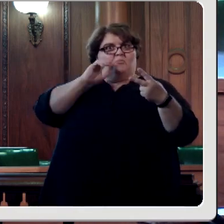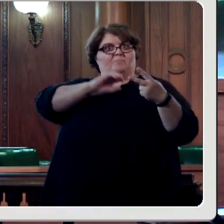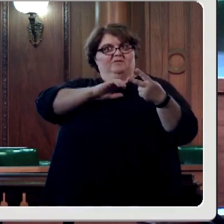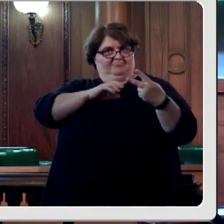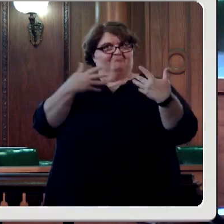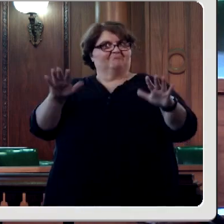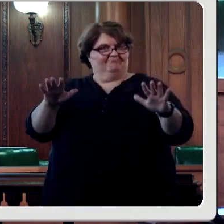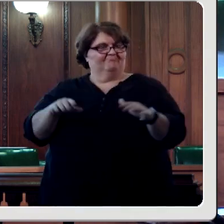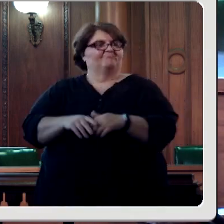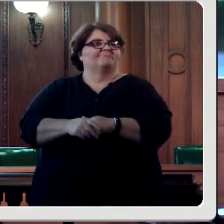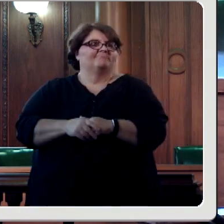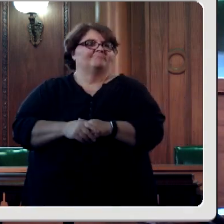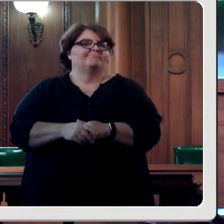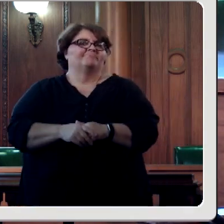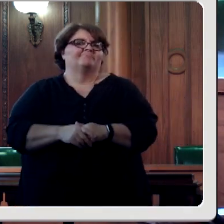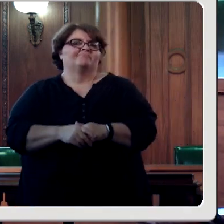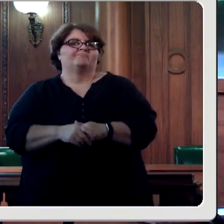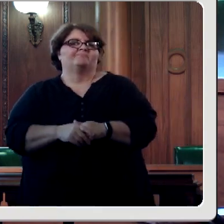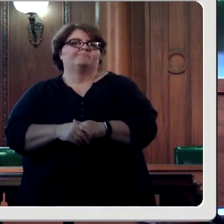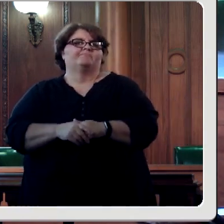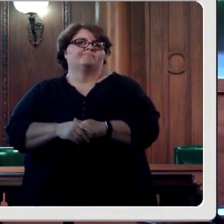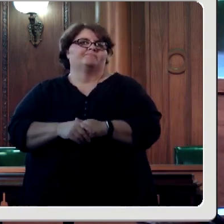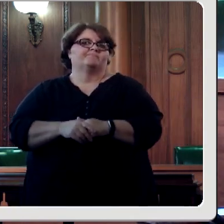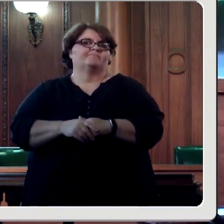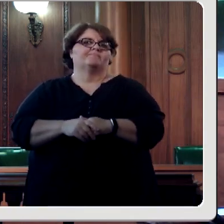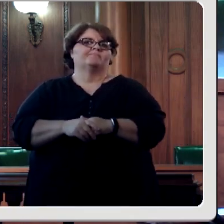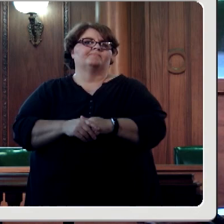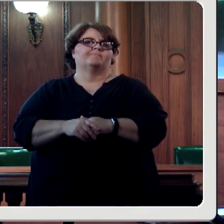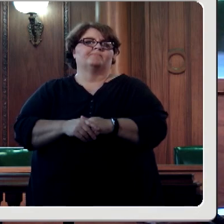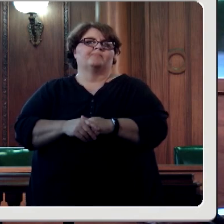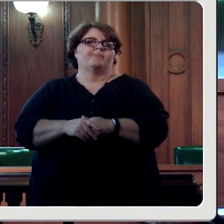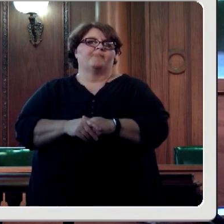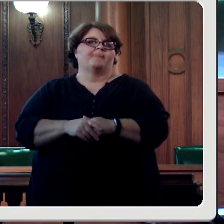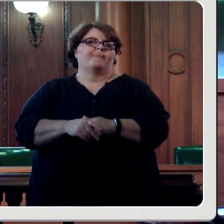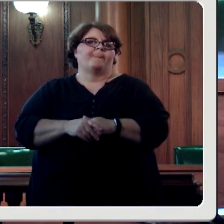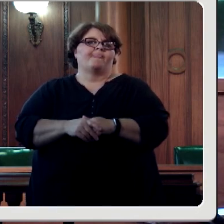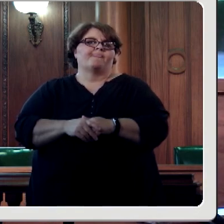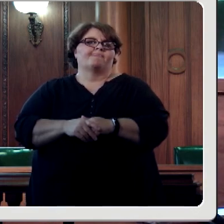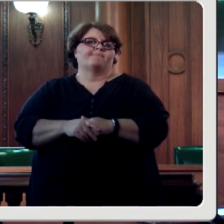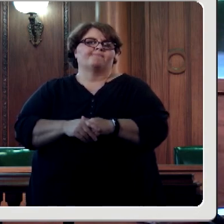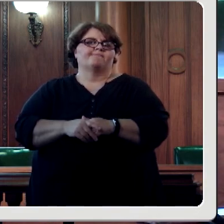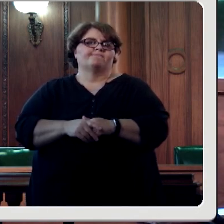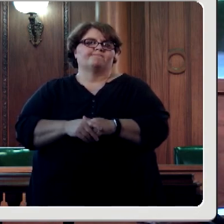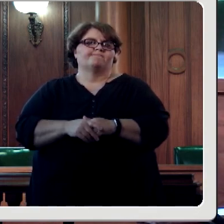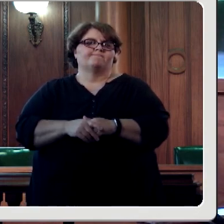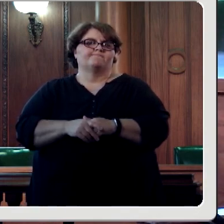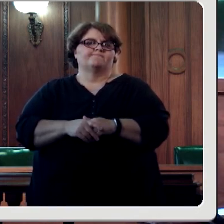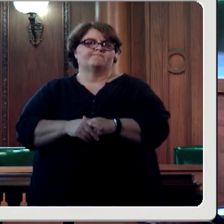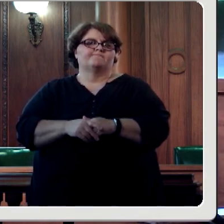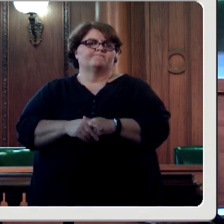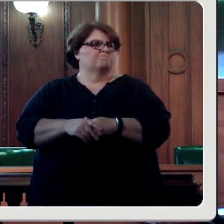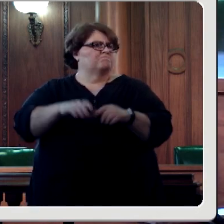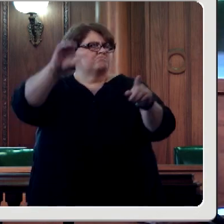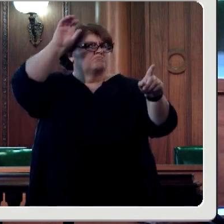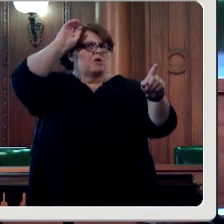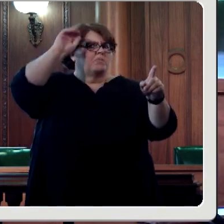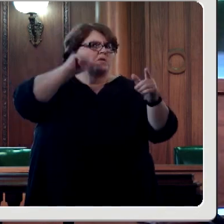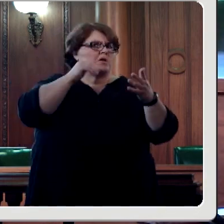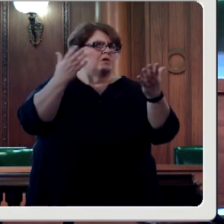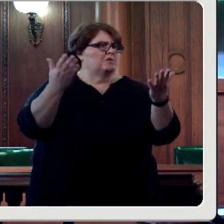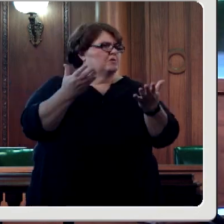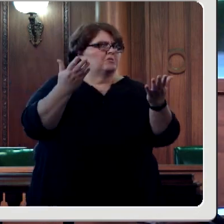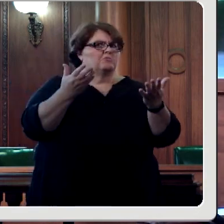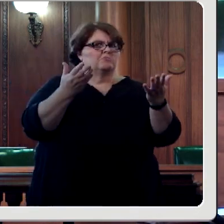to me, though, that they're getting, I don't want to say a rash, but a number of cooking fires, kitchen fires, and that is being caused with